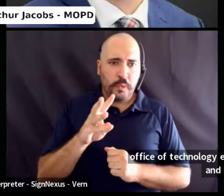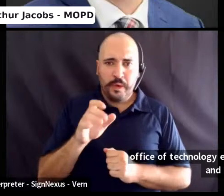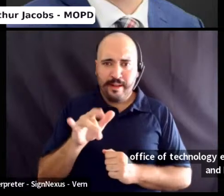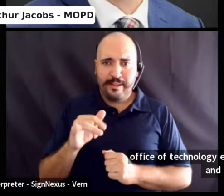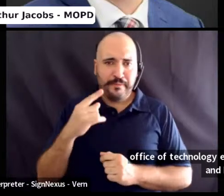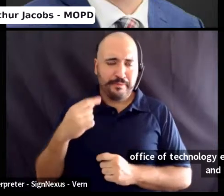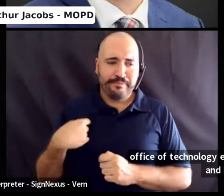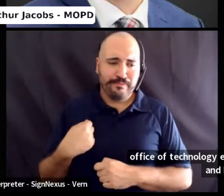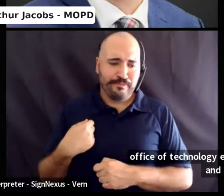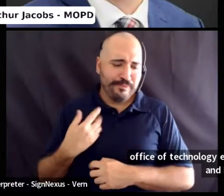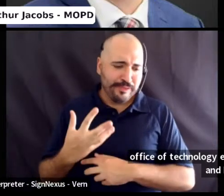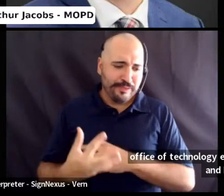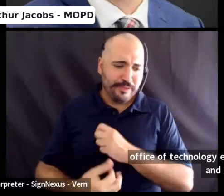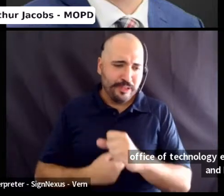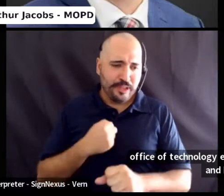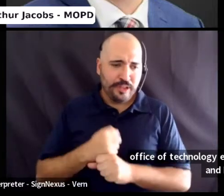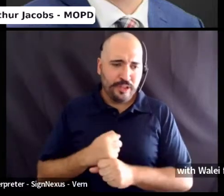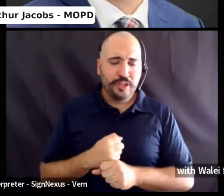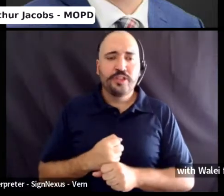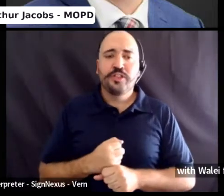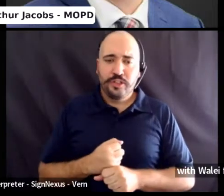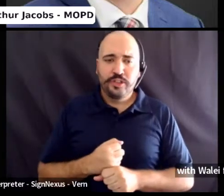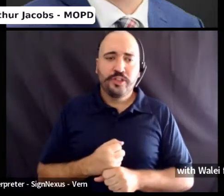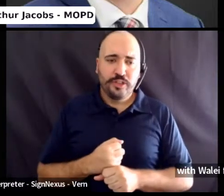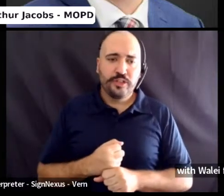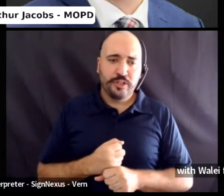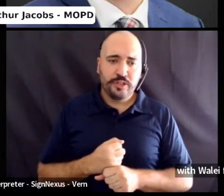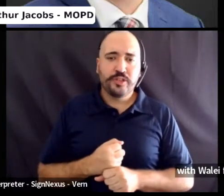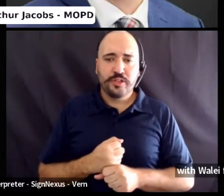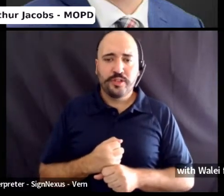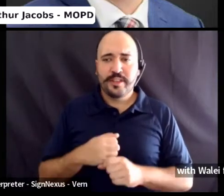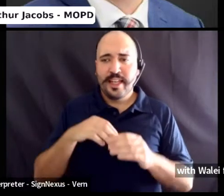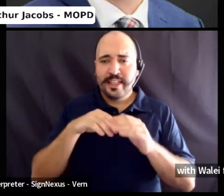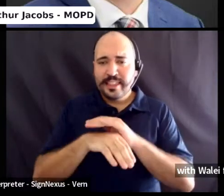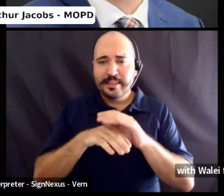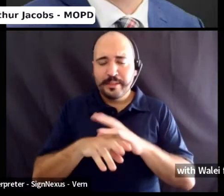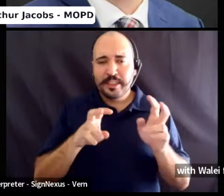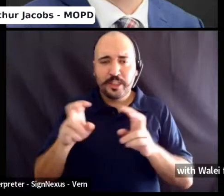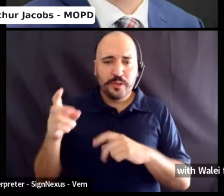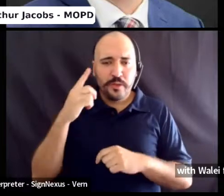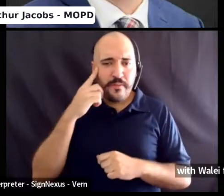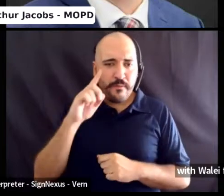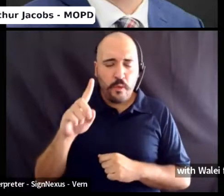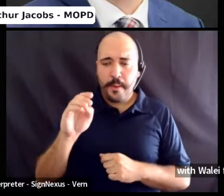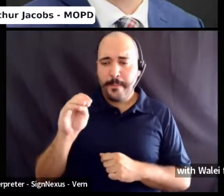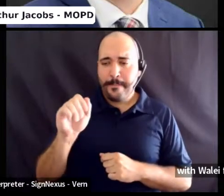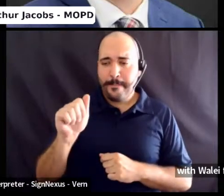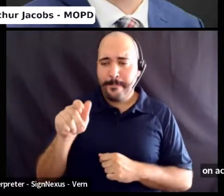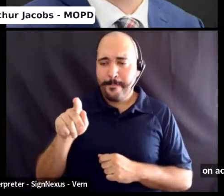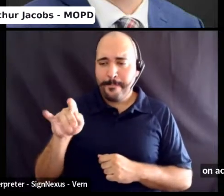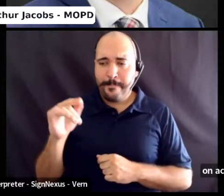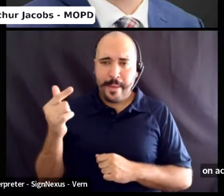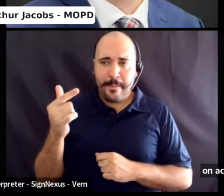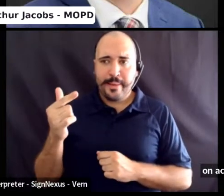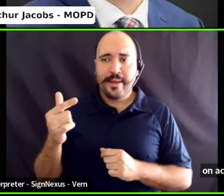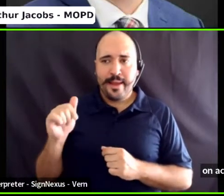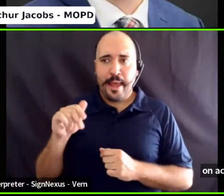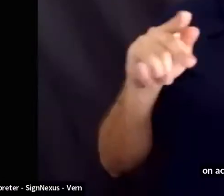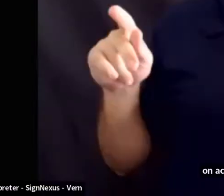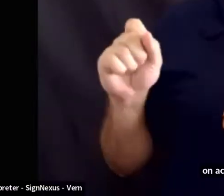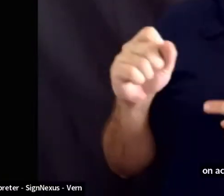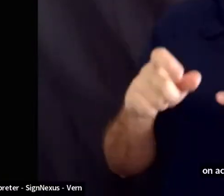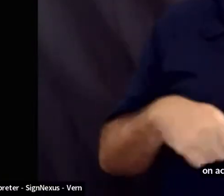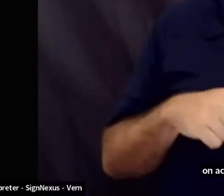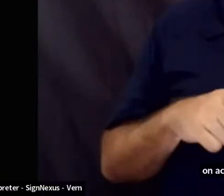few years now on accessibility issues for mapping applications in particular,